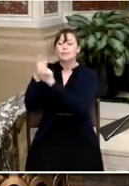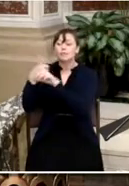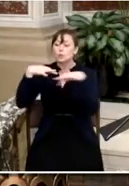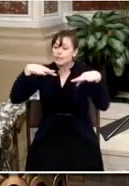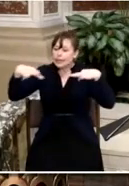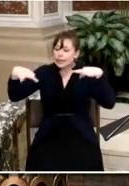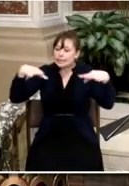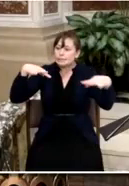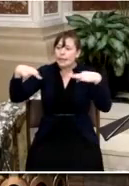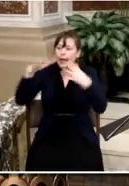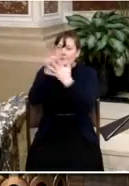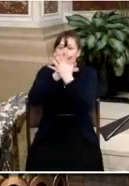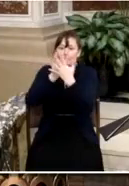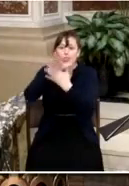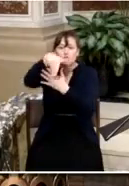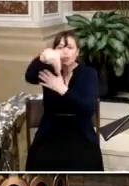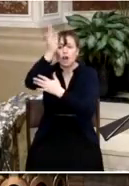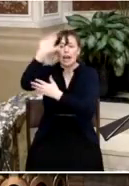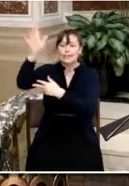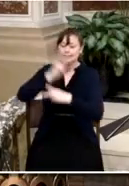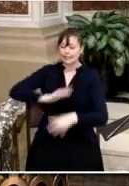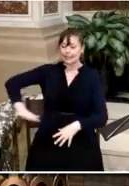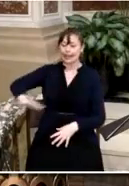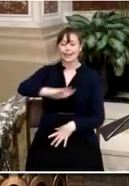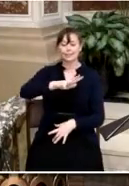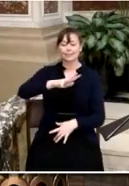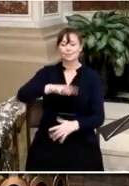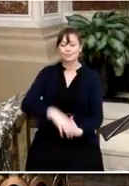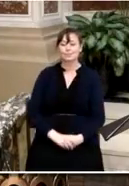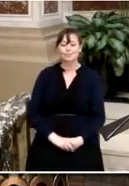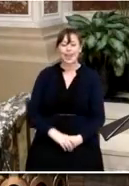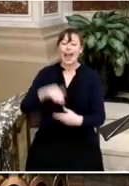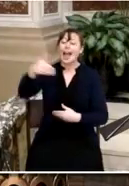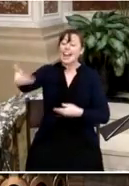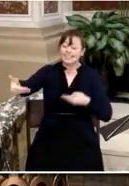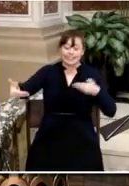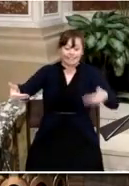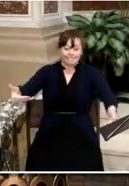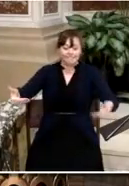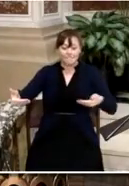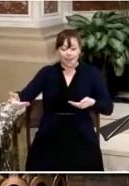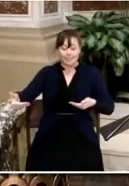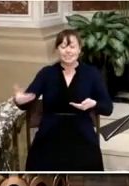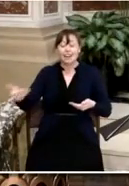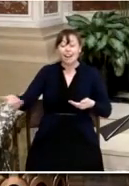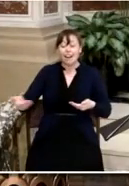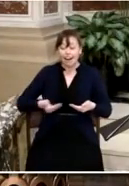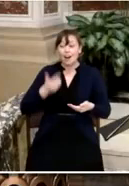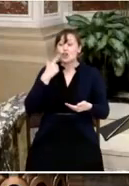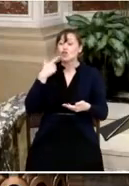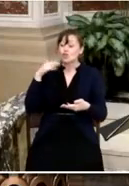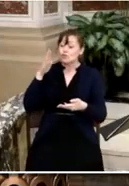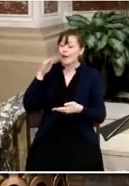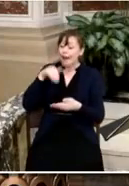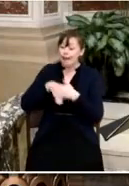the mysteries of God's kingdom to them and invites them to enter God's